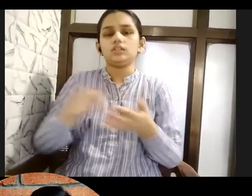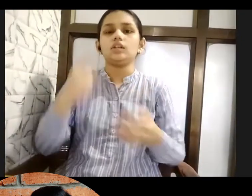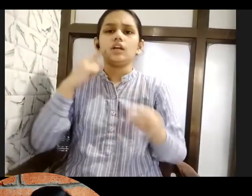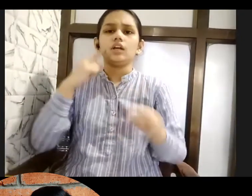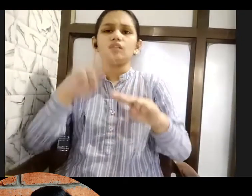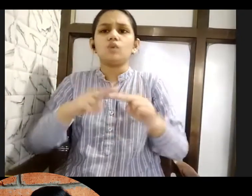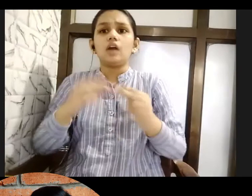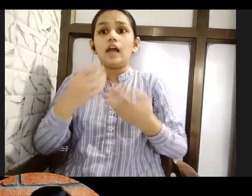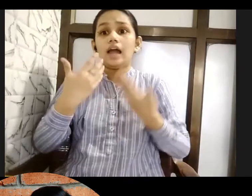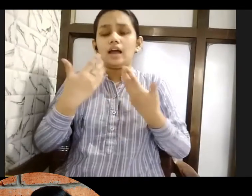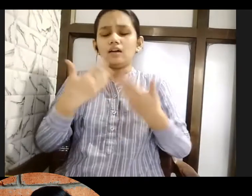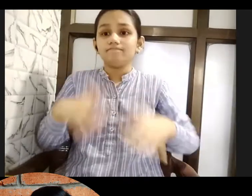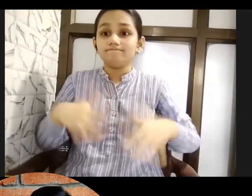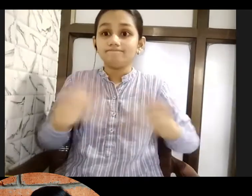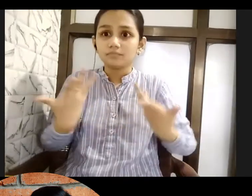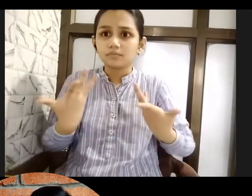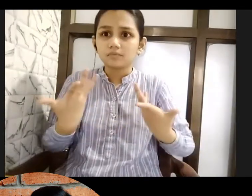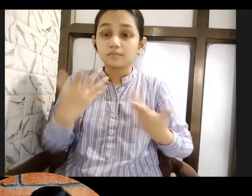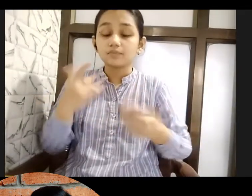Right?